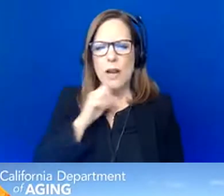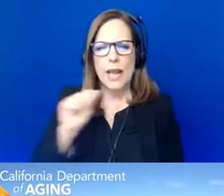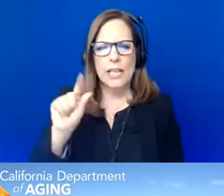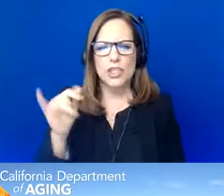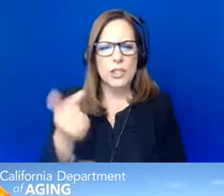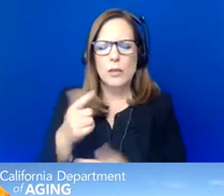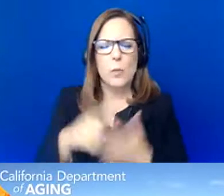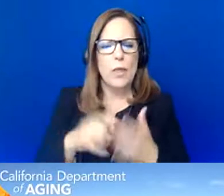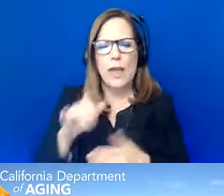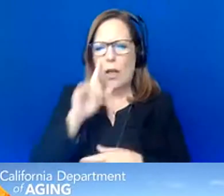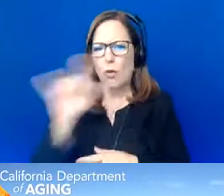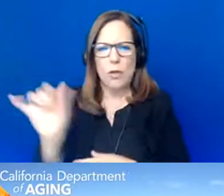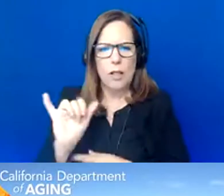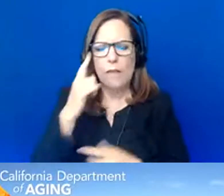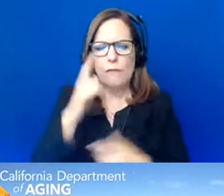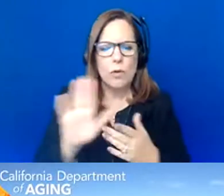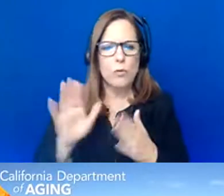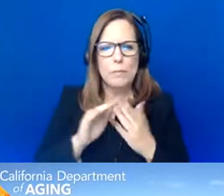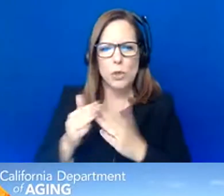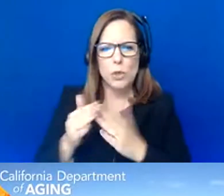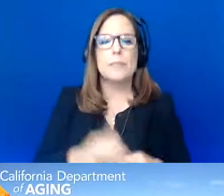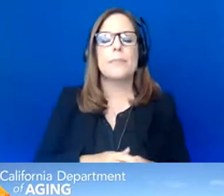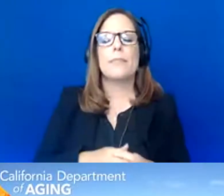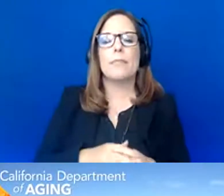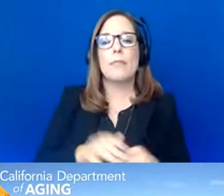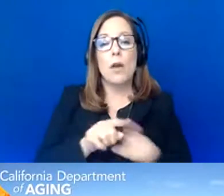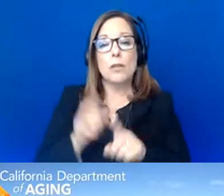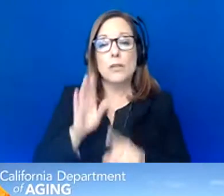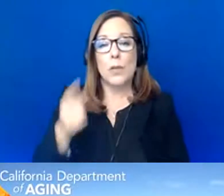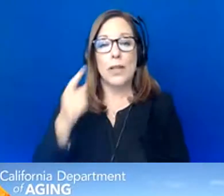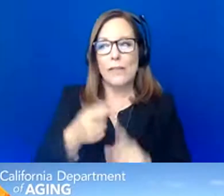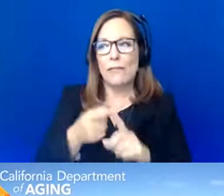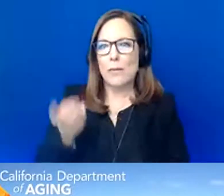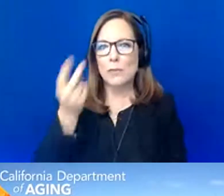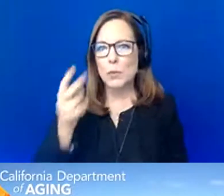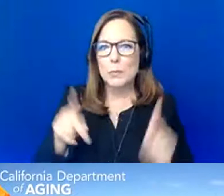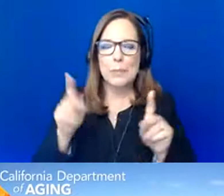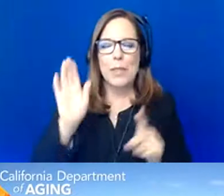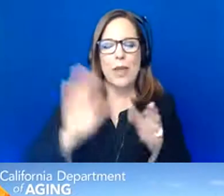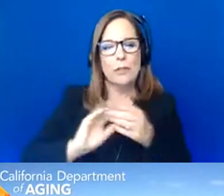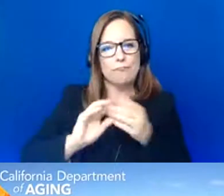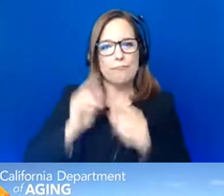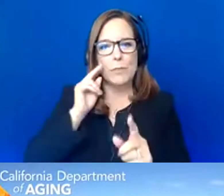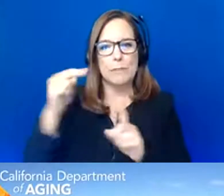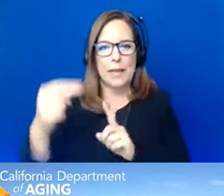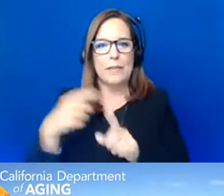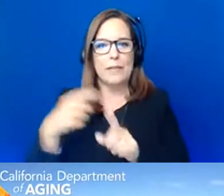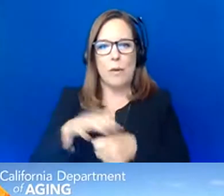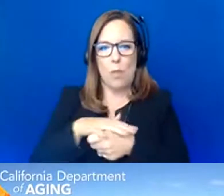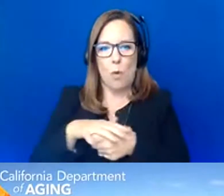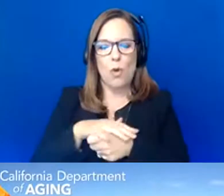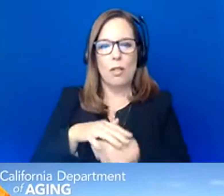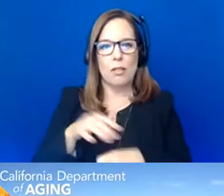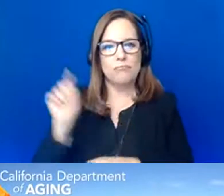like. And then we'd like to hear from a couple local perspectives, which we're excited to hear about. And then most importantly, we want to have the public discussion, the